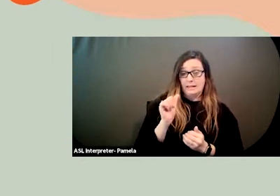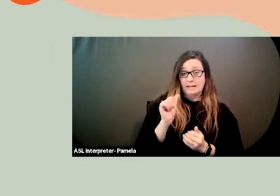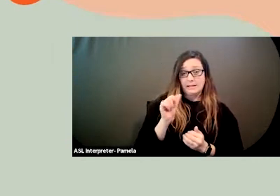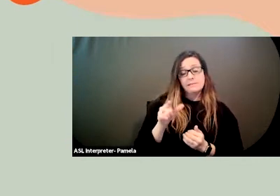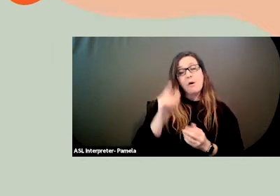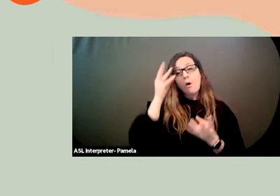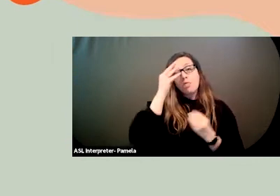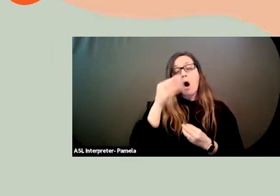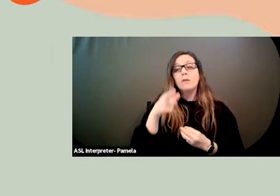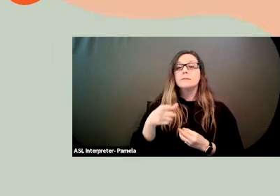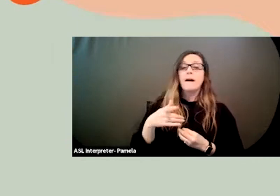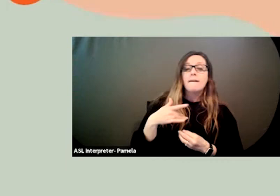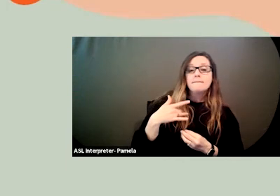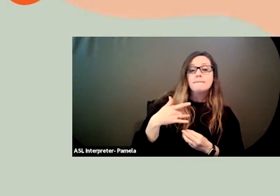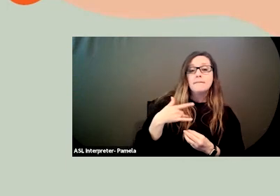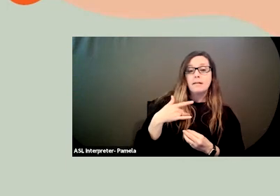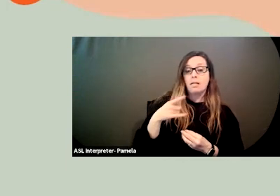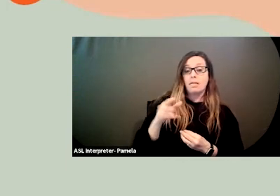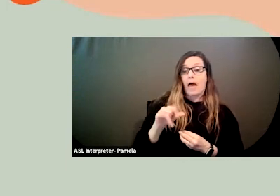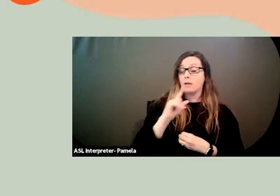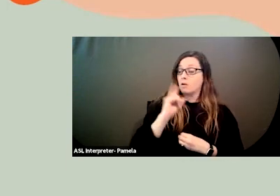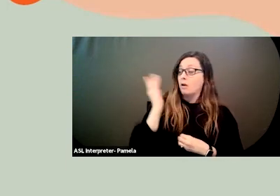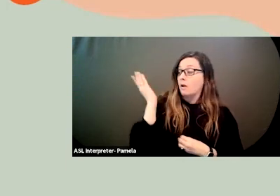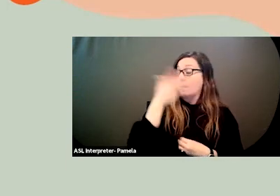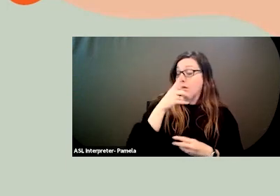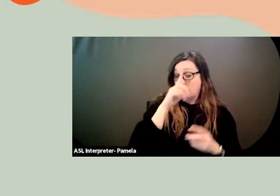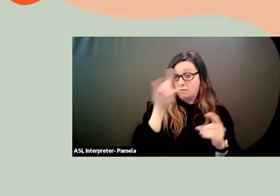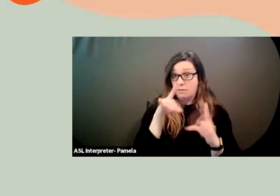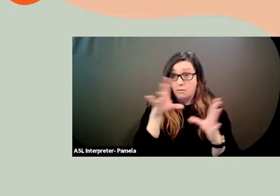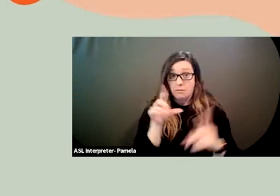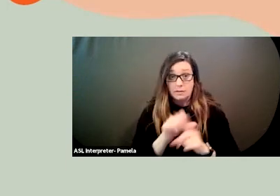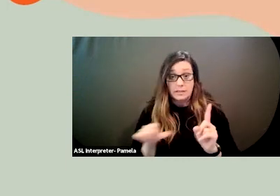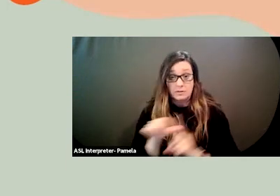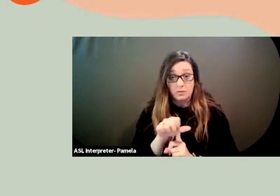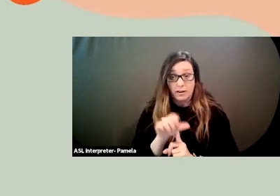/ swole, etc., to attain unrealistic fitness standards?